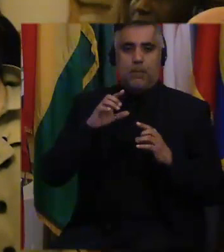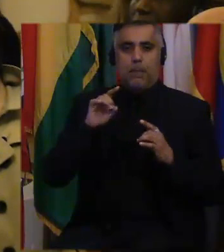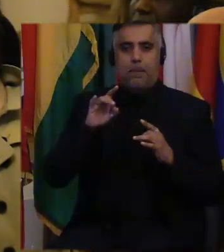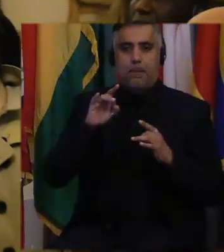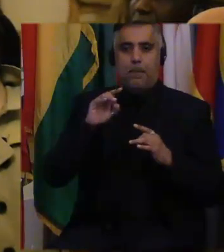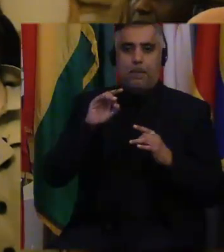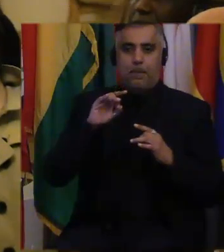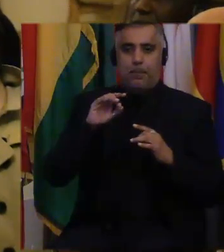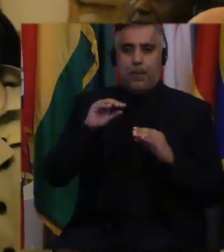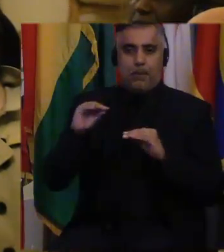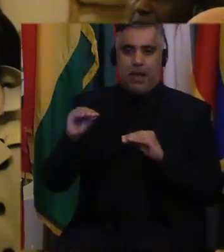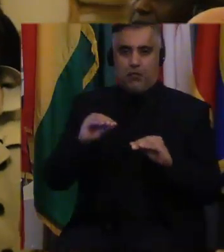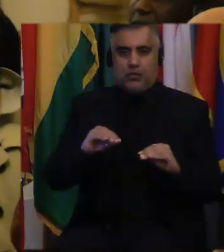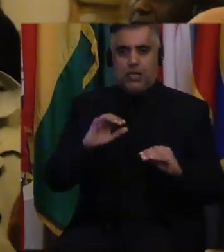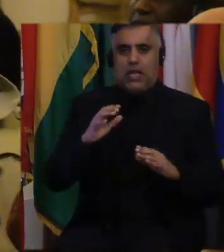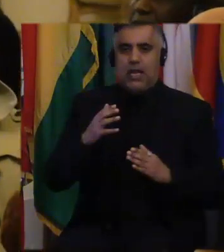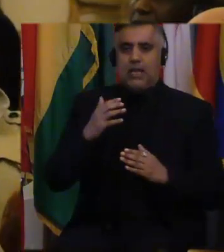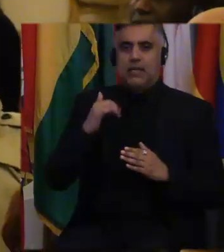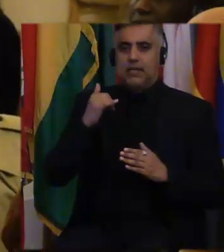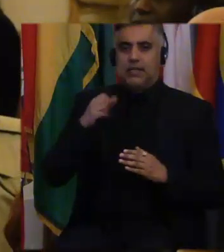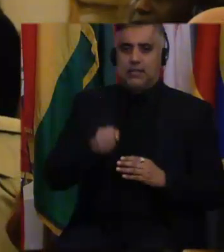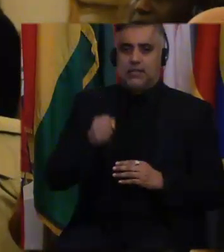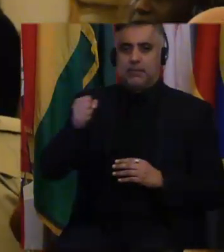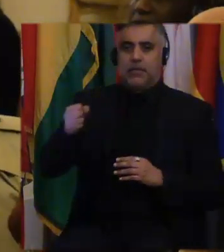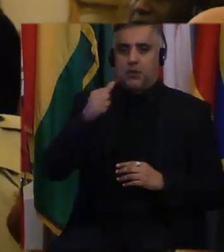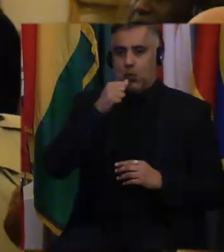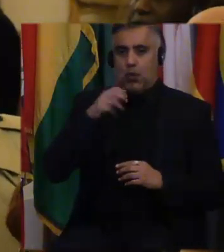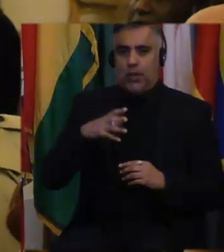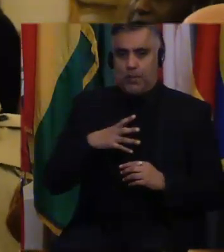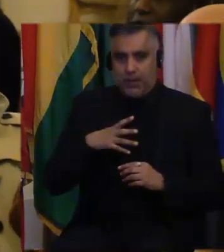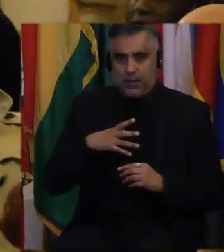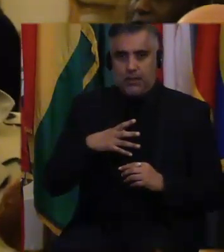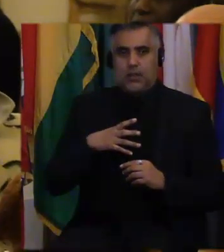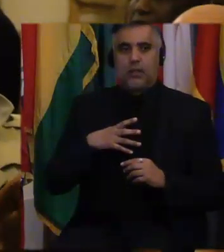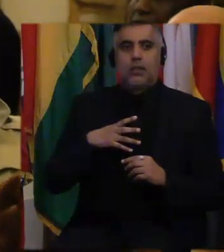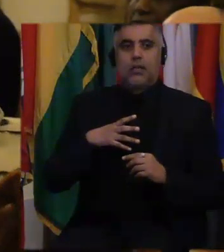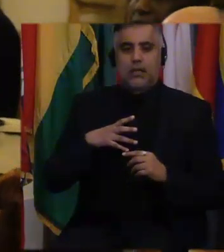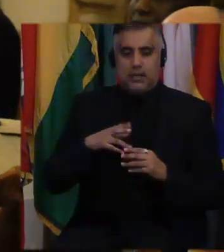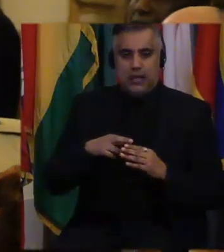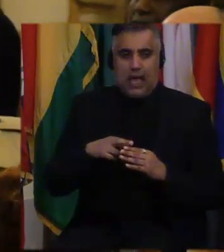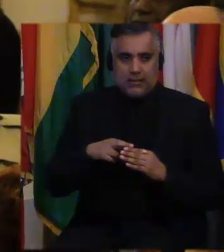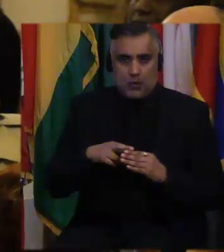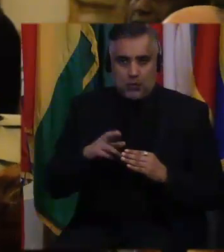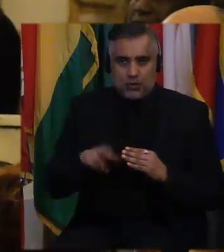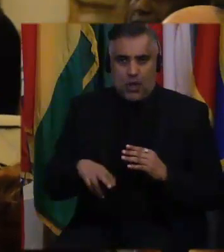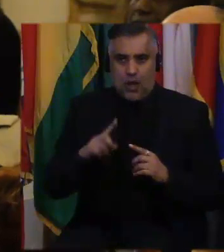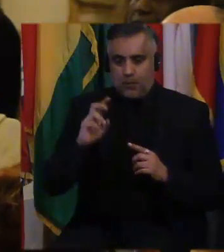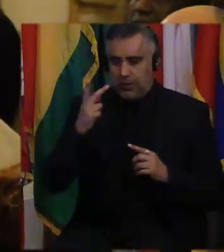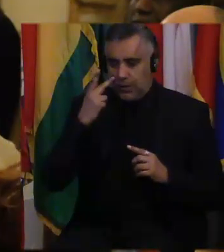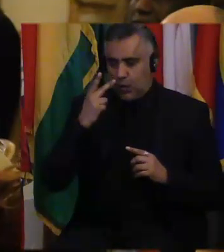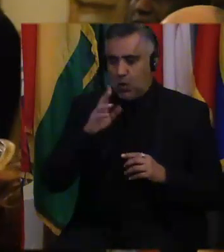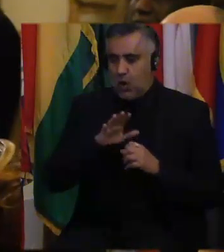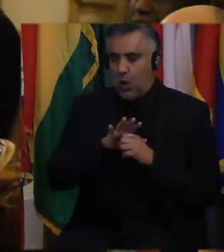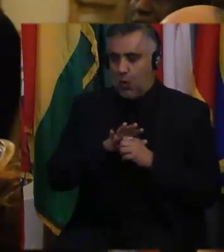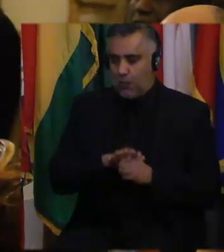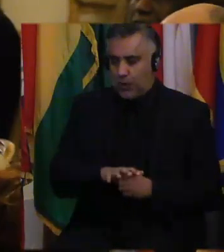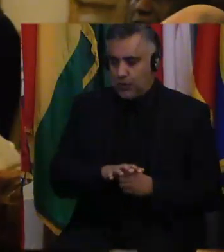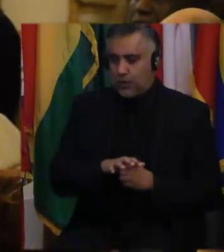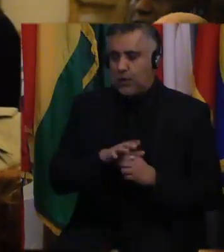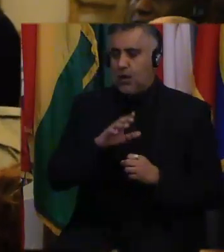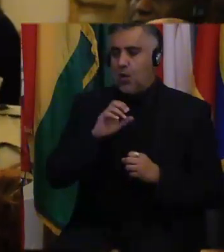migration and internally displaced women, basically, as a result of political oppression